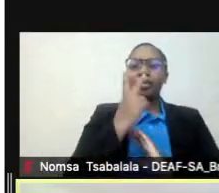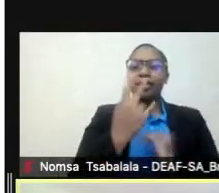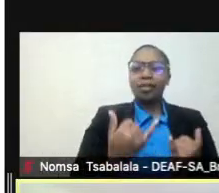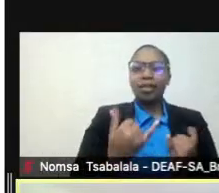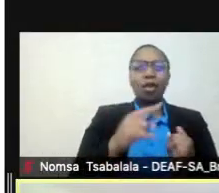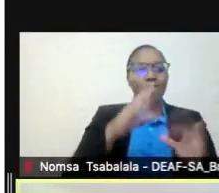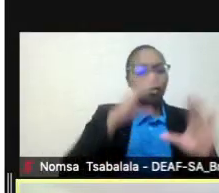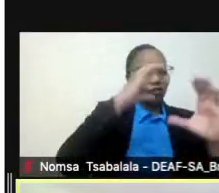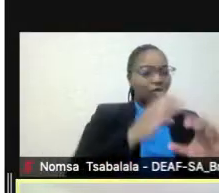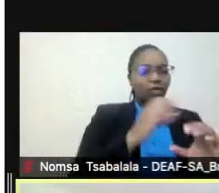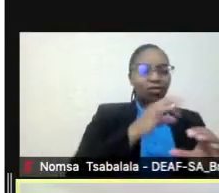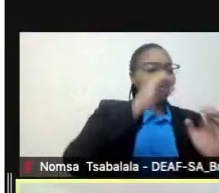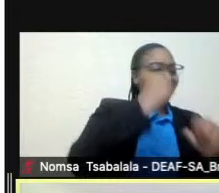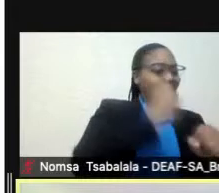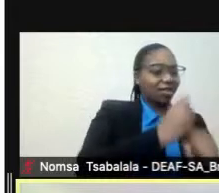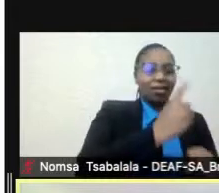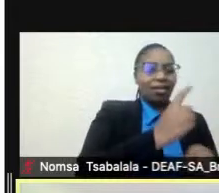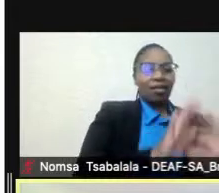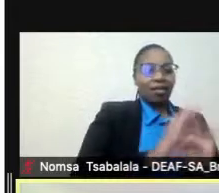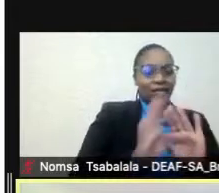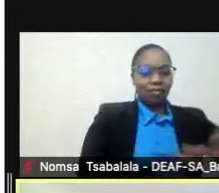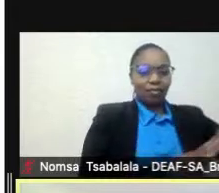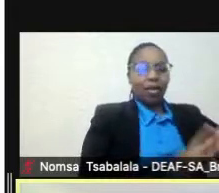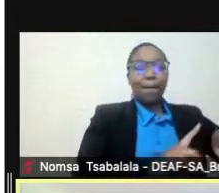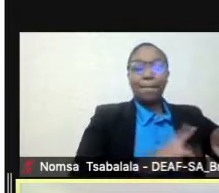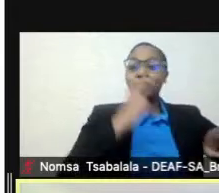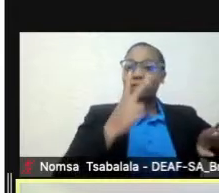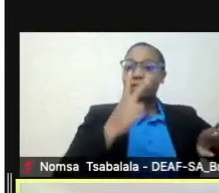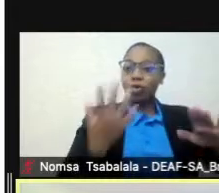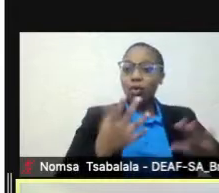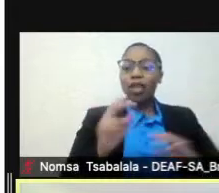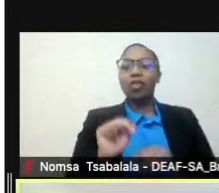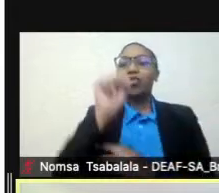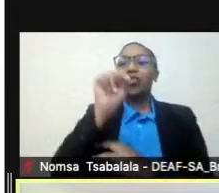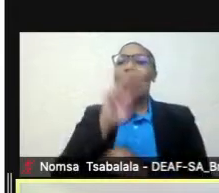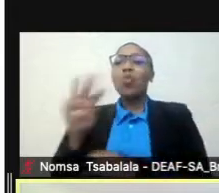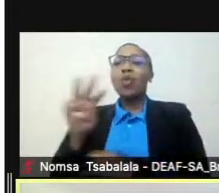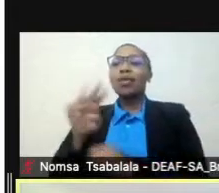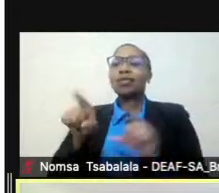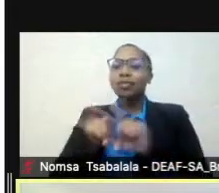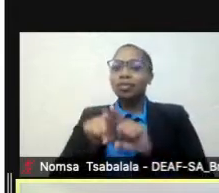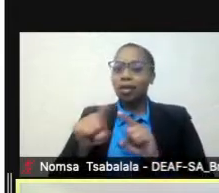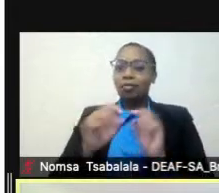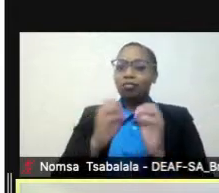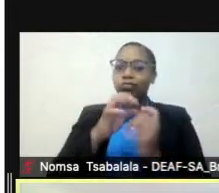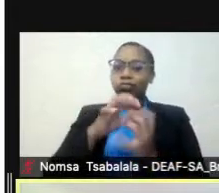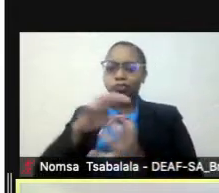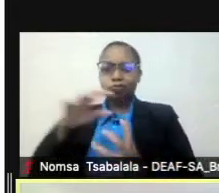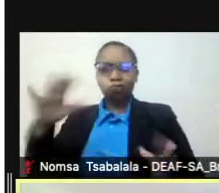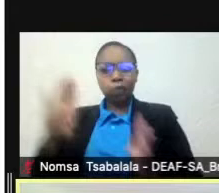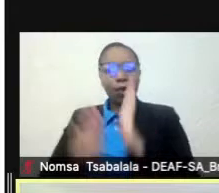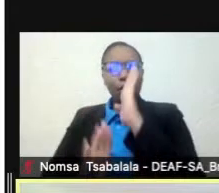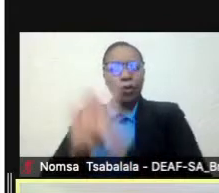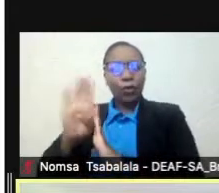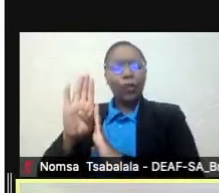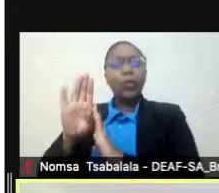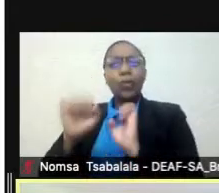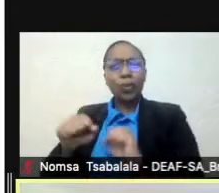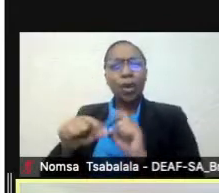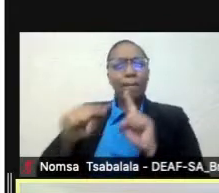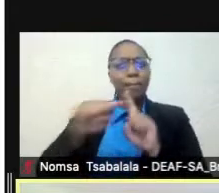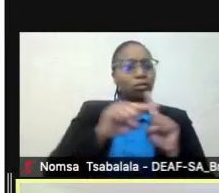with Gauteng, but we are seeing in Northwest also very similar, this very rapid increase with increasing positivity